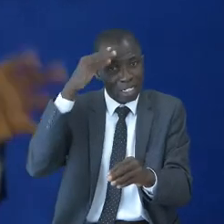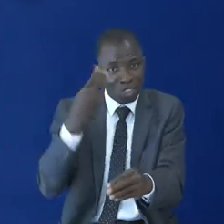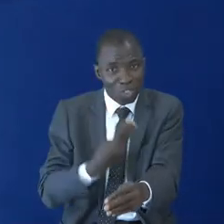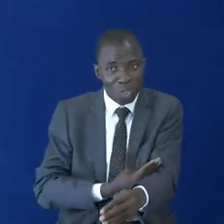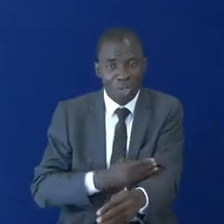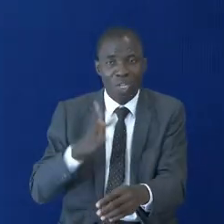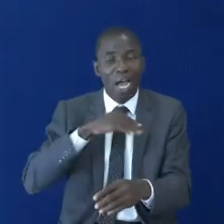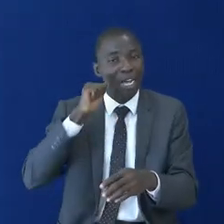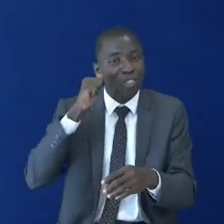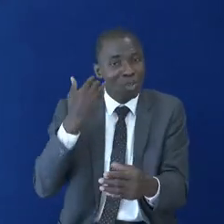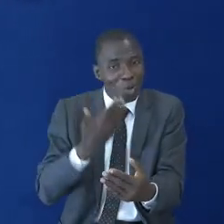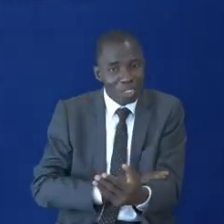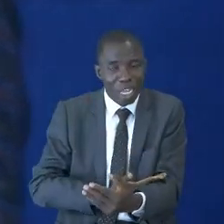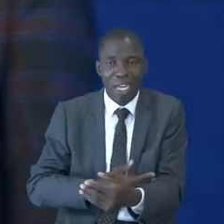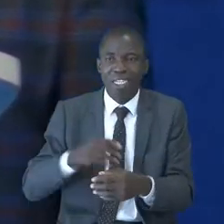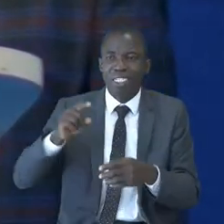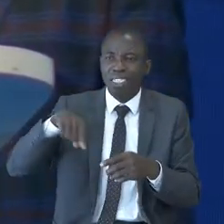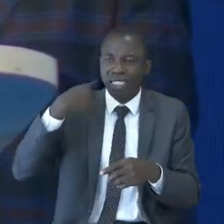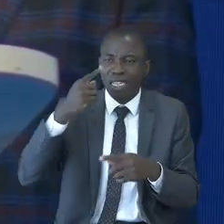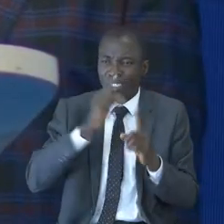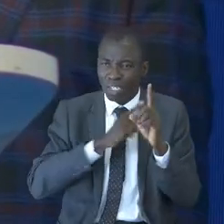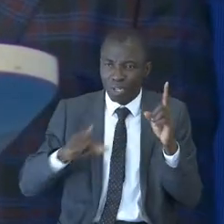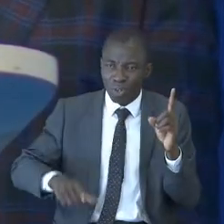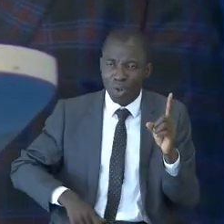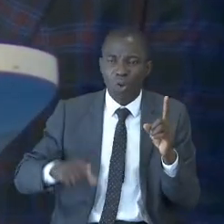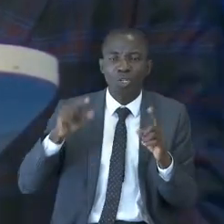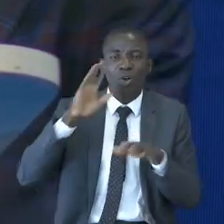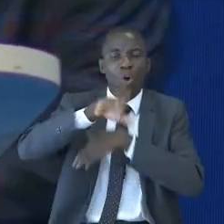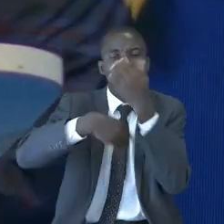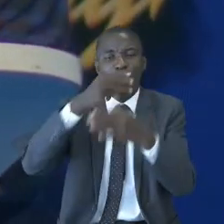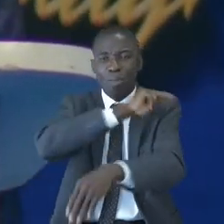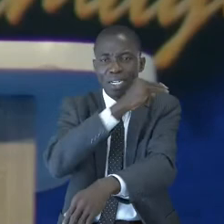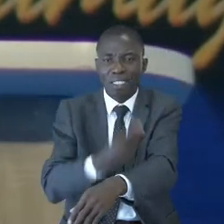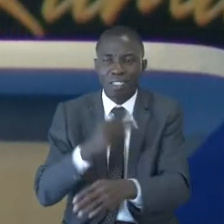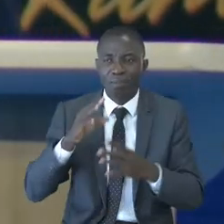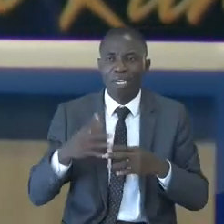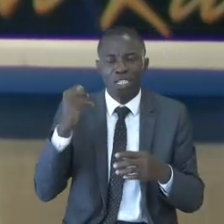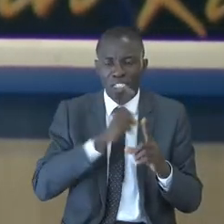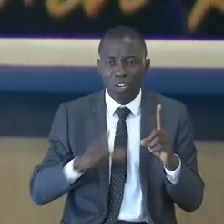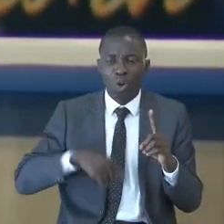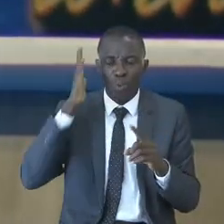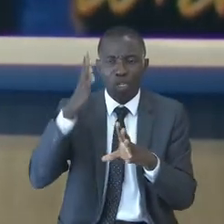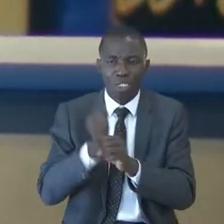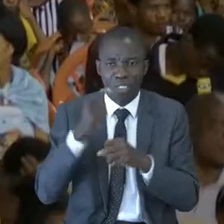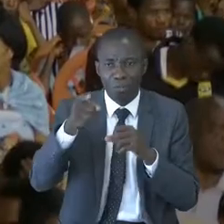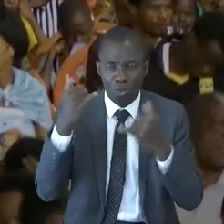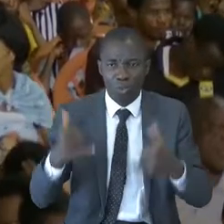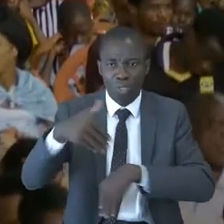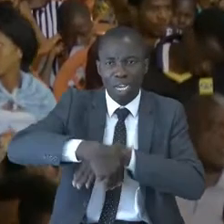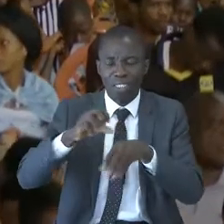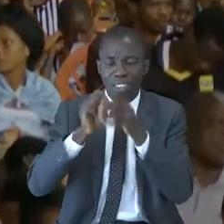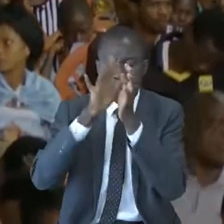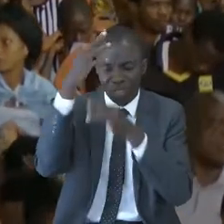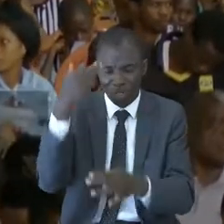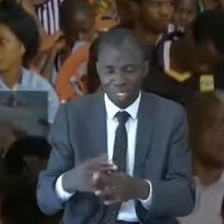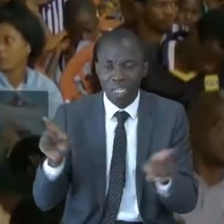my daughters, says the Almighty. The Lord is going to receive you tonight. As you